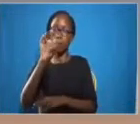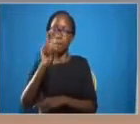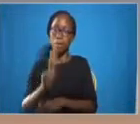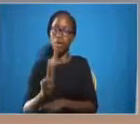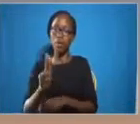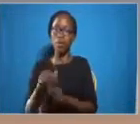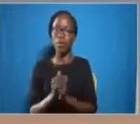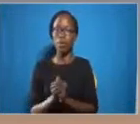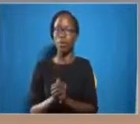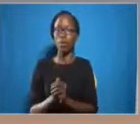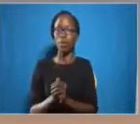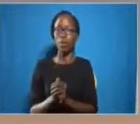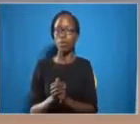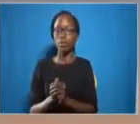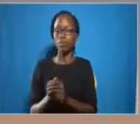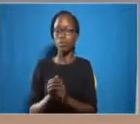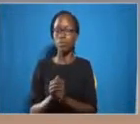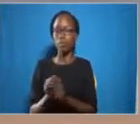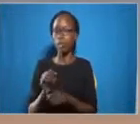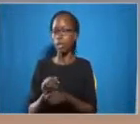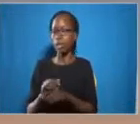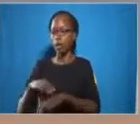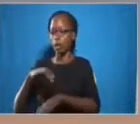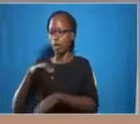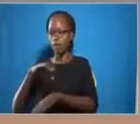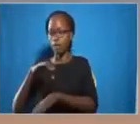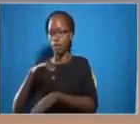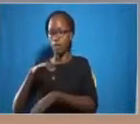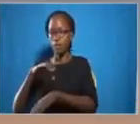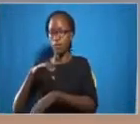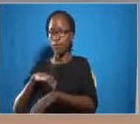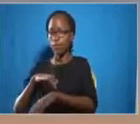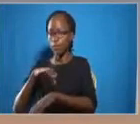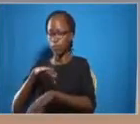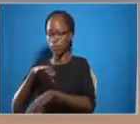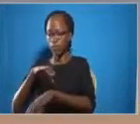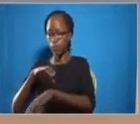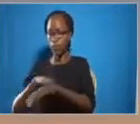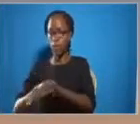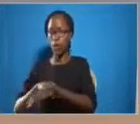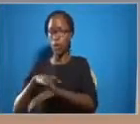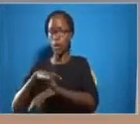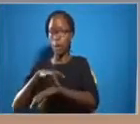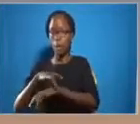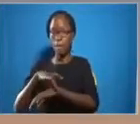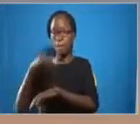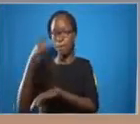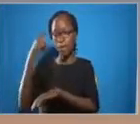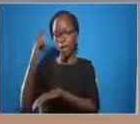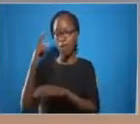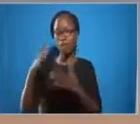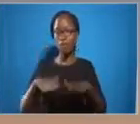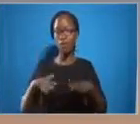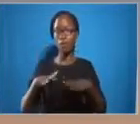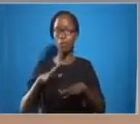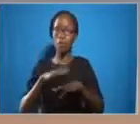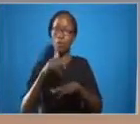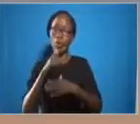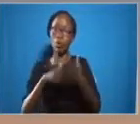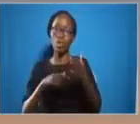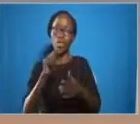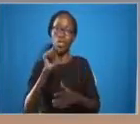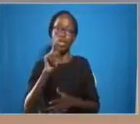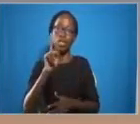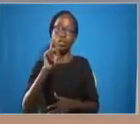the Nairokotome River, found the earliest fossil of humankind, called the Turkana boy. Meaning, all of you are coming